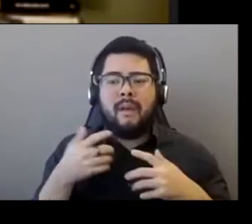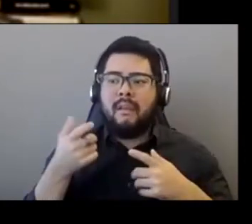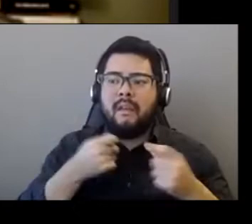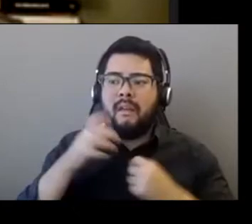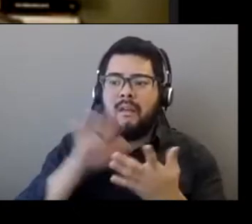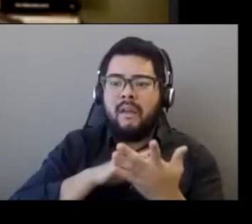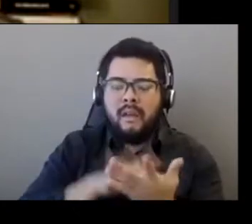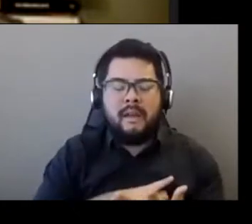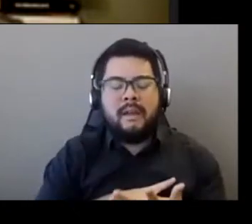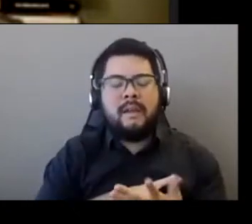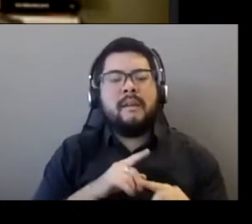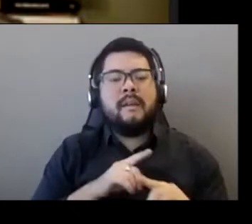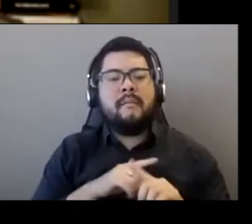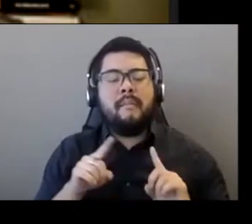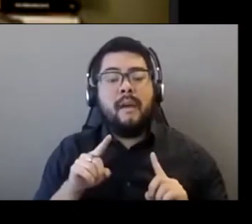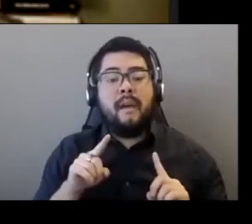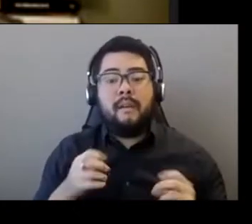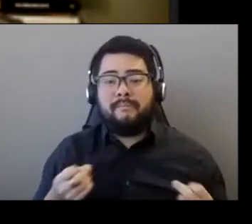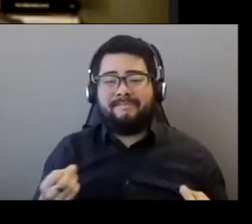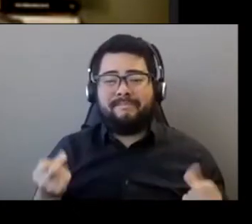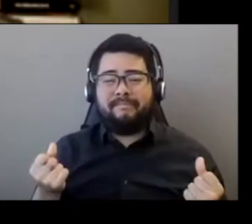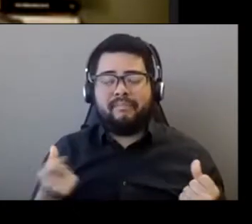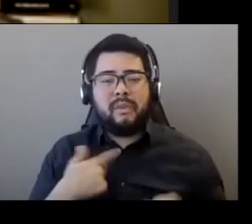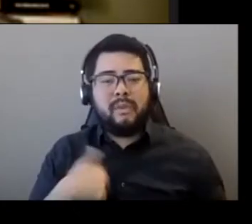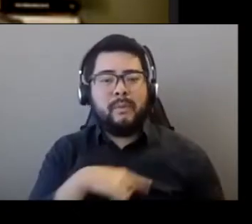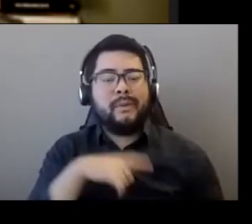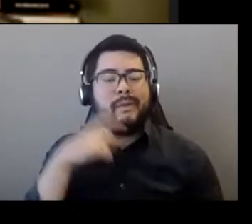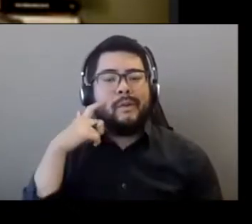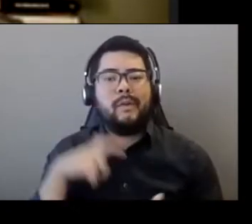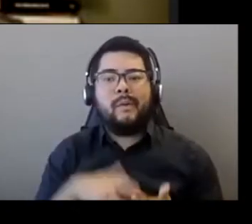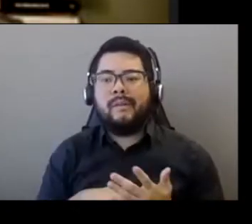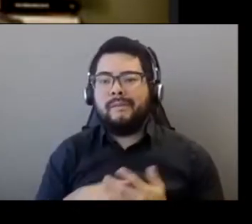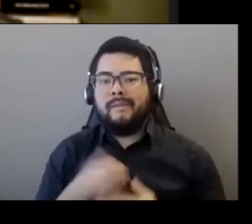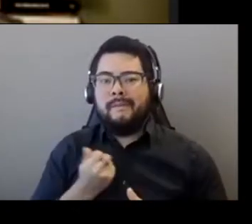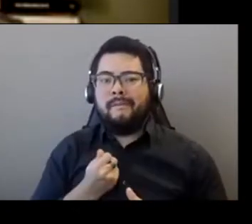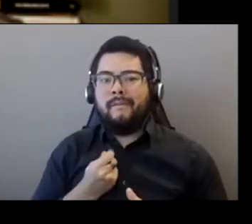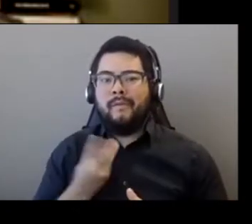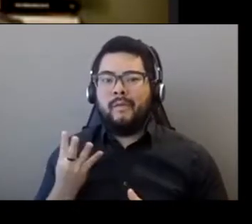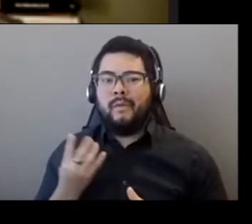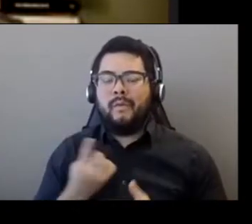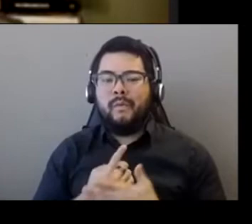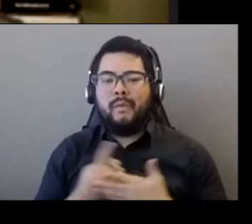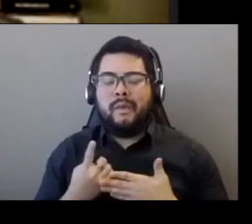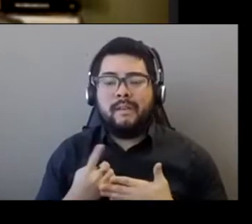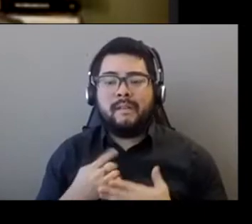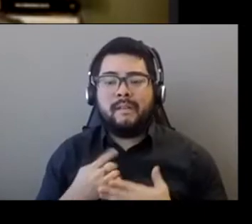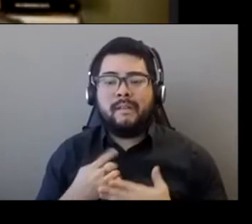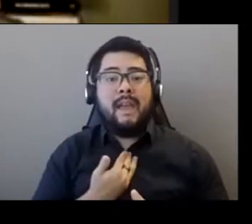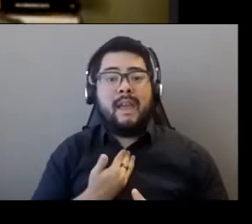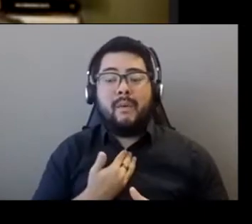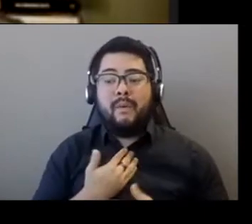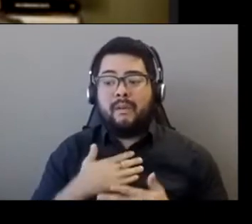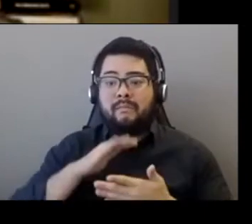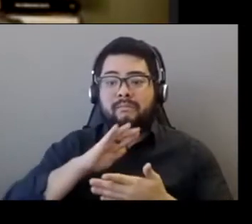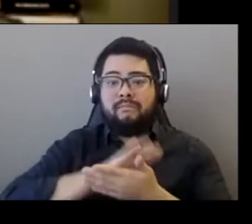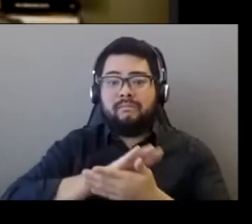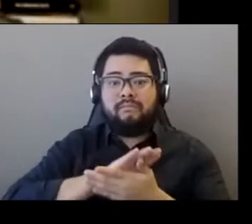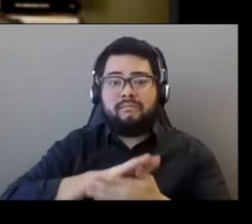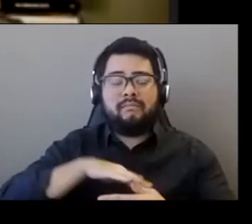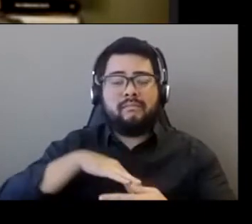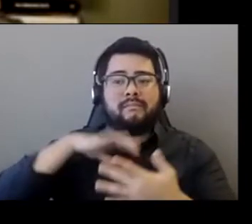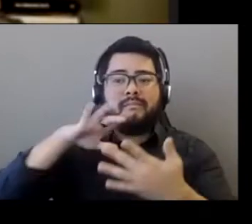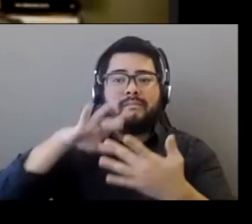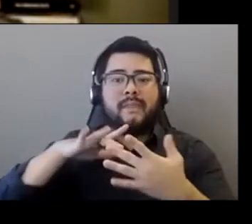saw immediately, you know, within weeks, our institute was in touch with healthcare workers